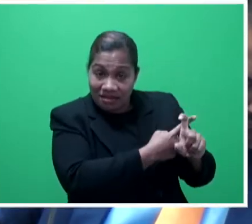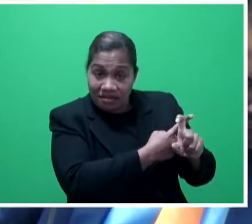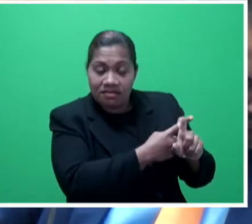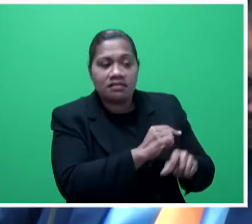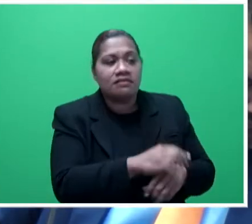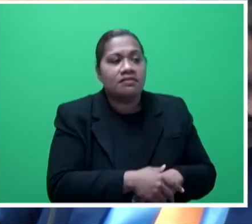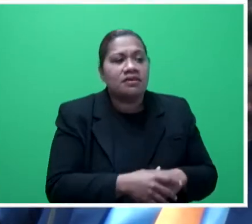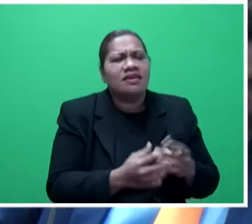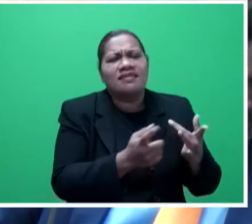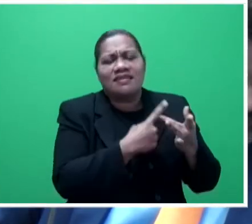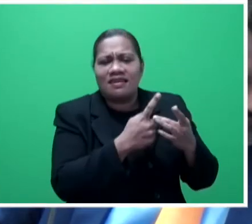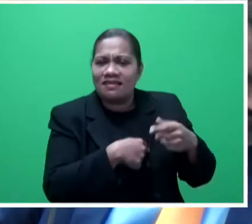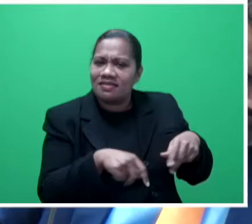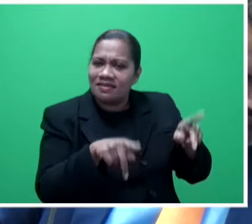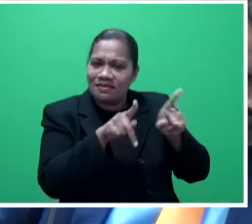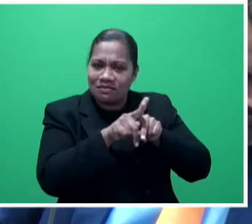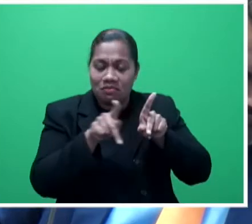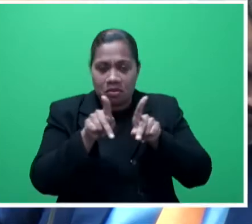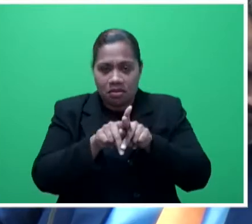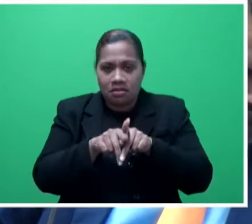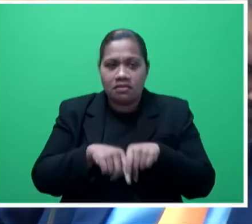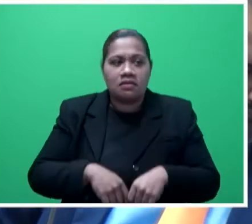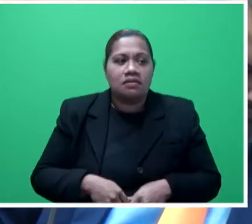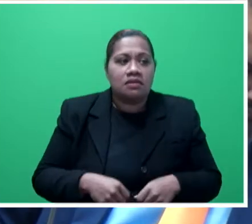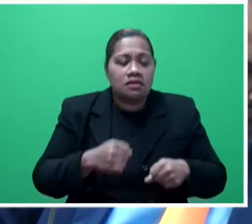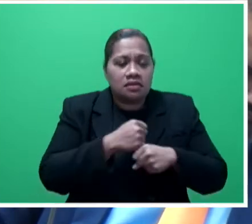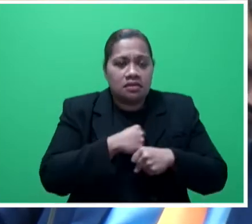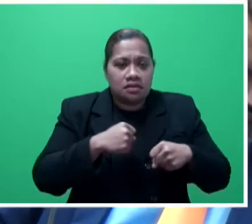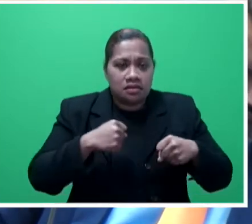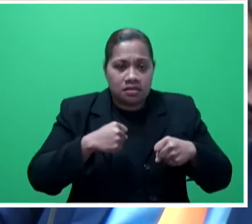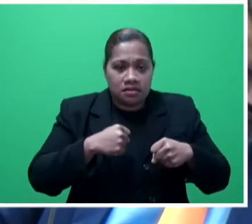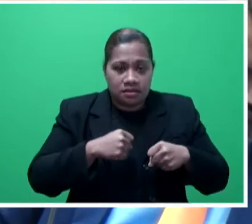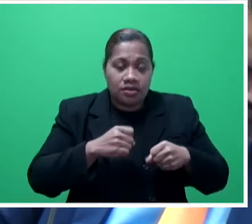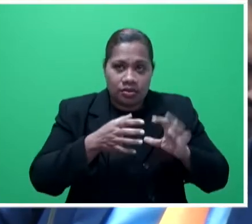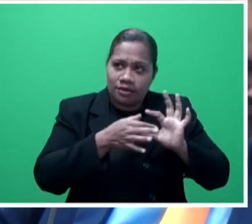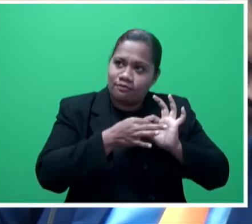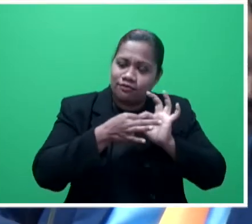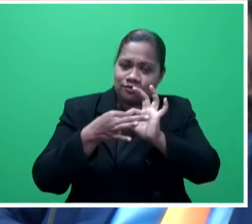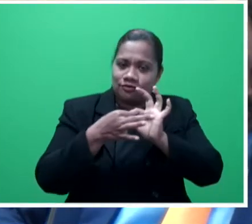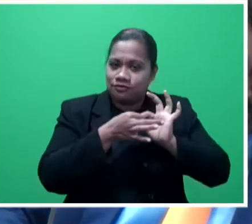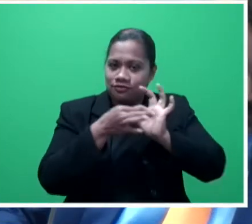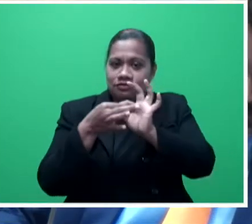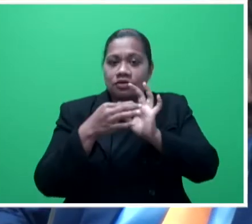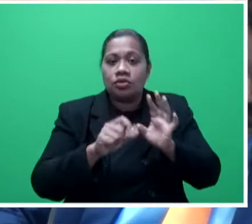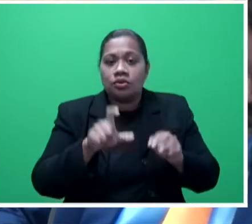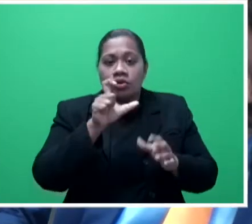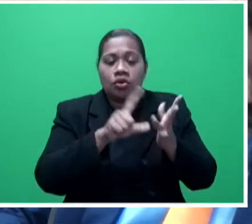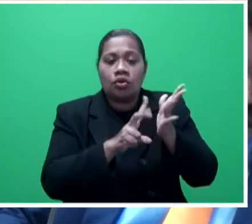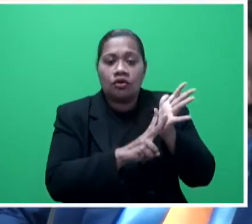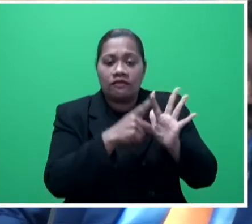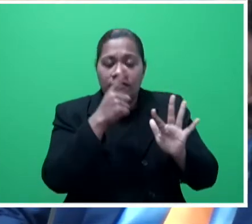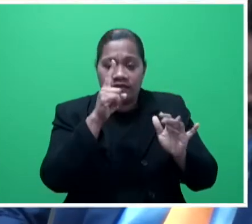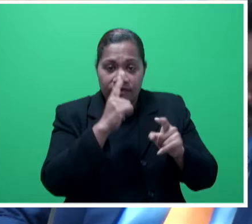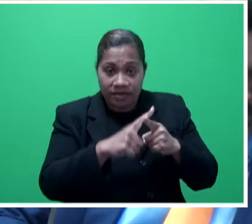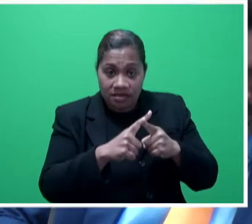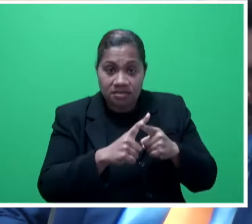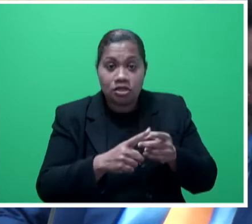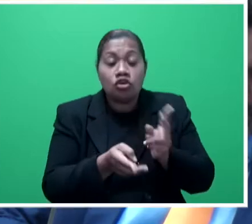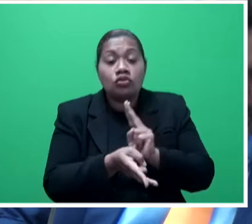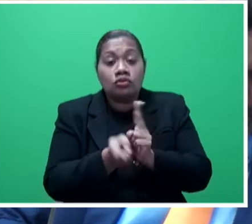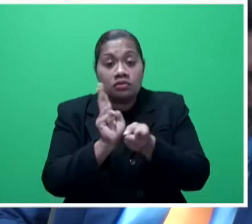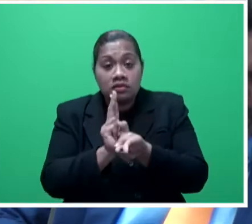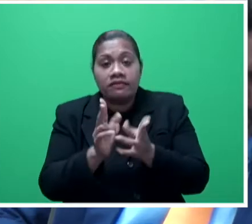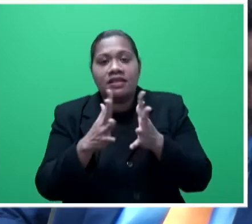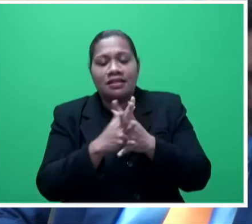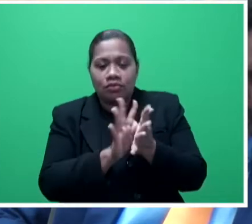multilateral partners. Our experts work hand in hand with COVAX and also with UNICEF and WHO. They look